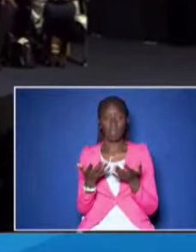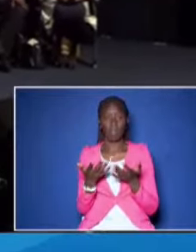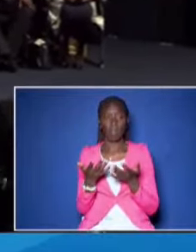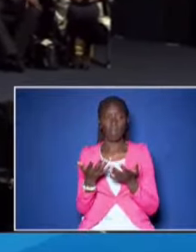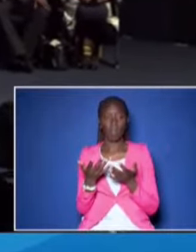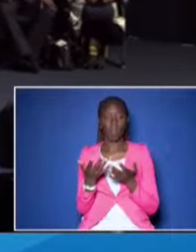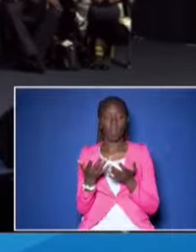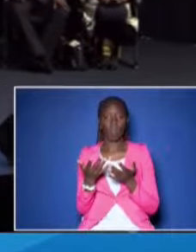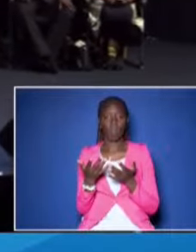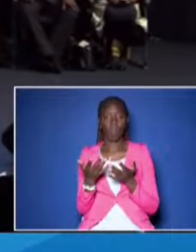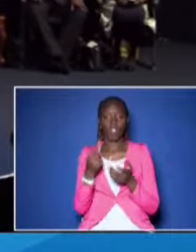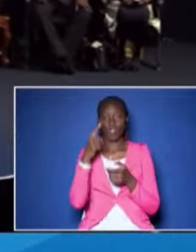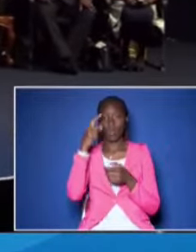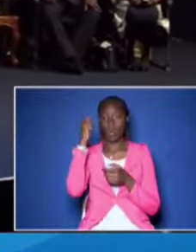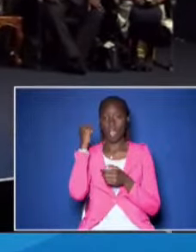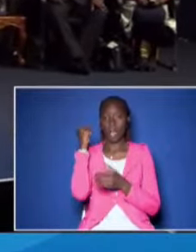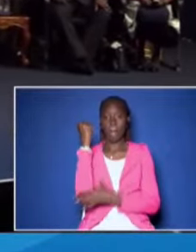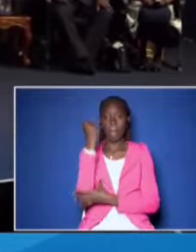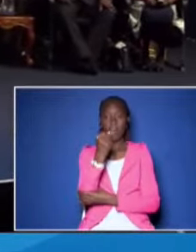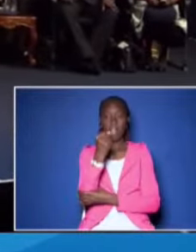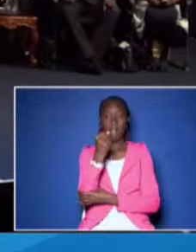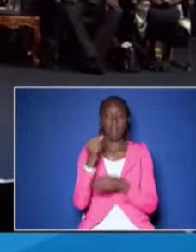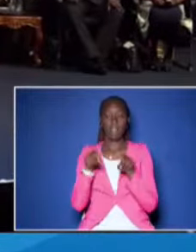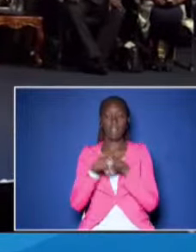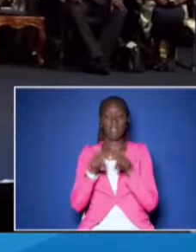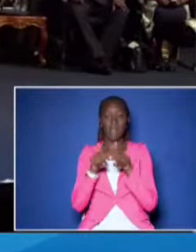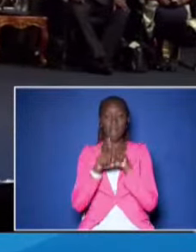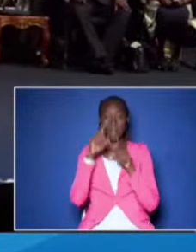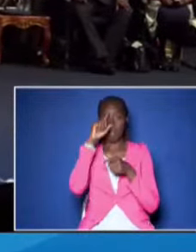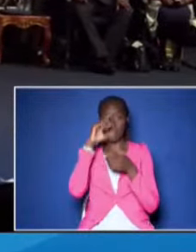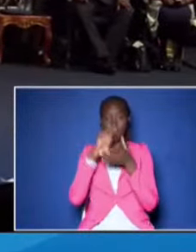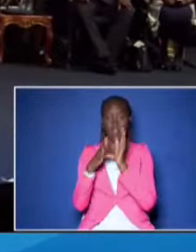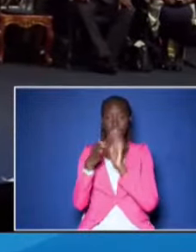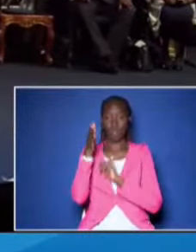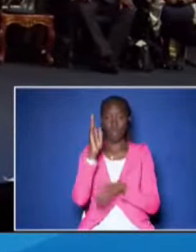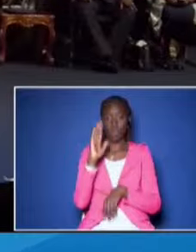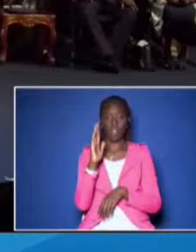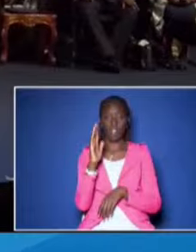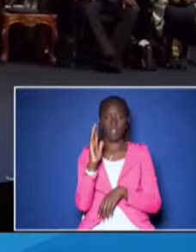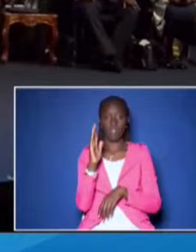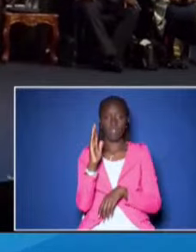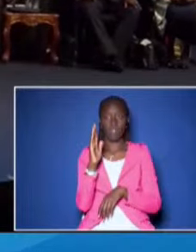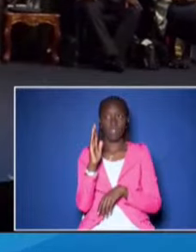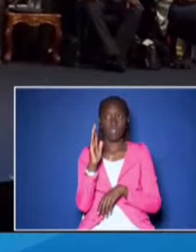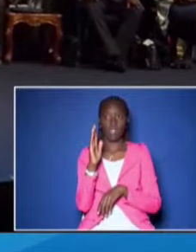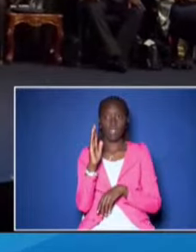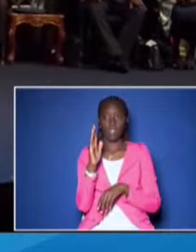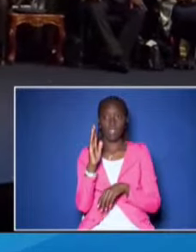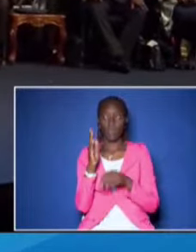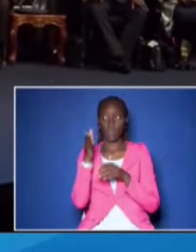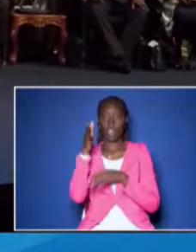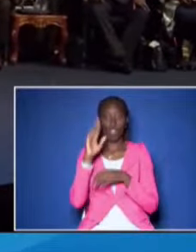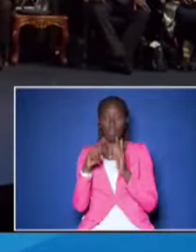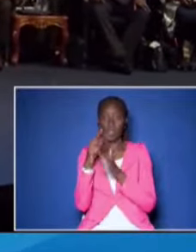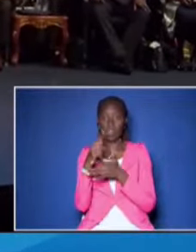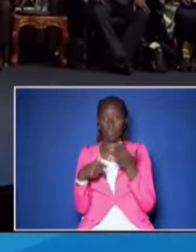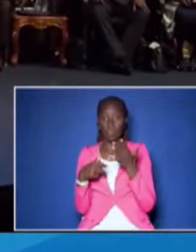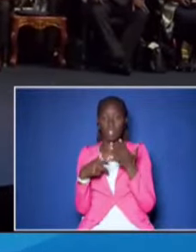me Abraham believed in God in God